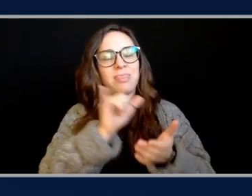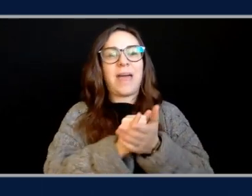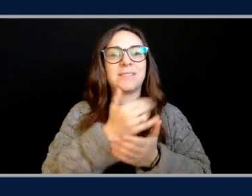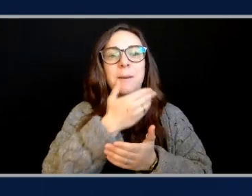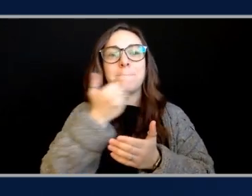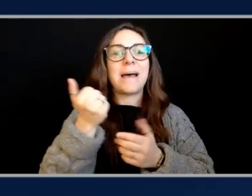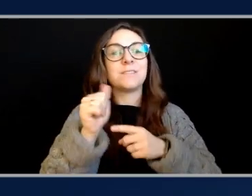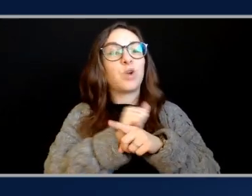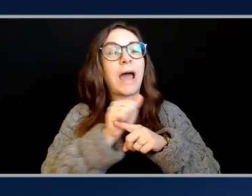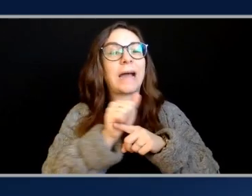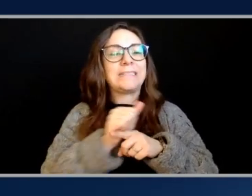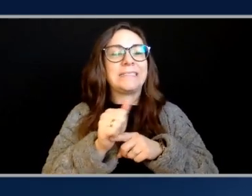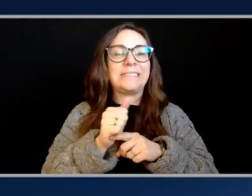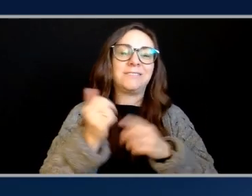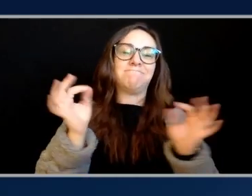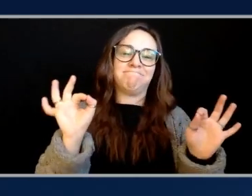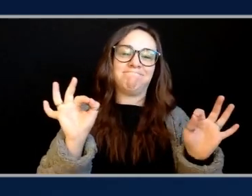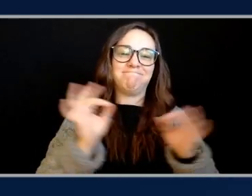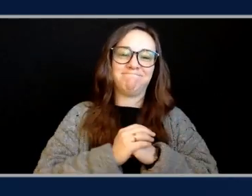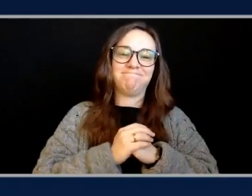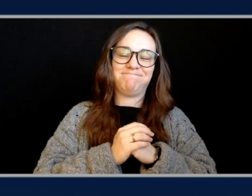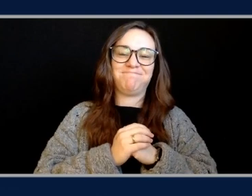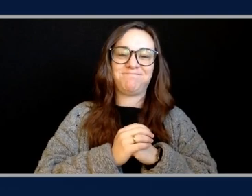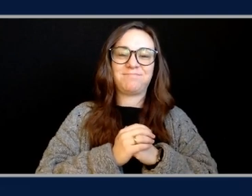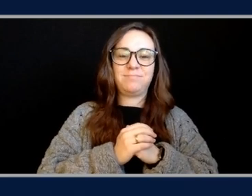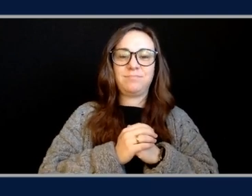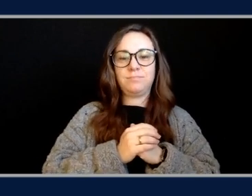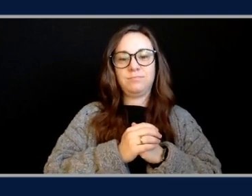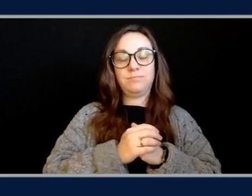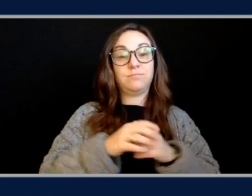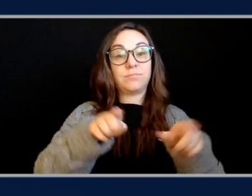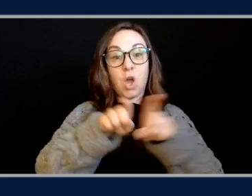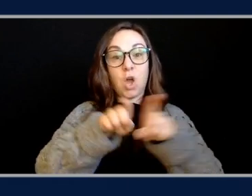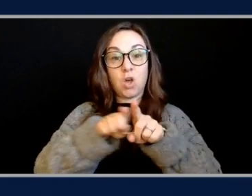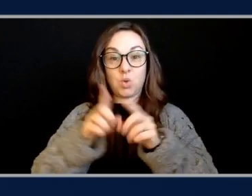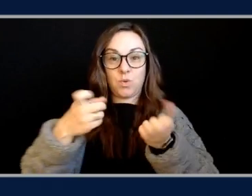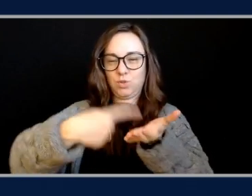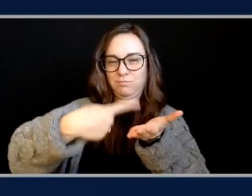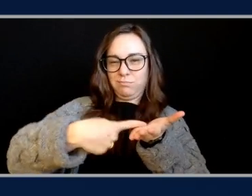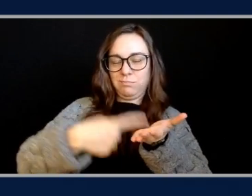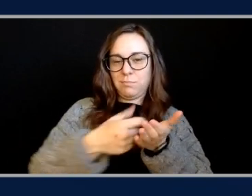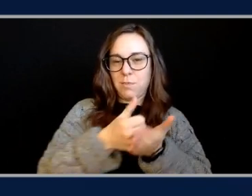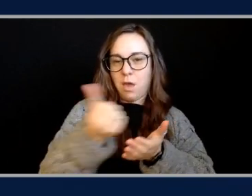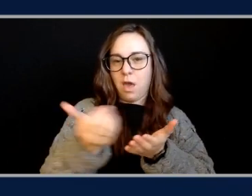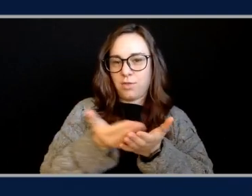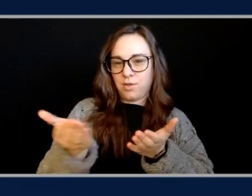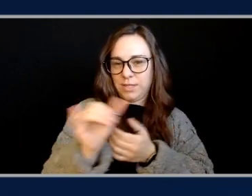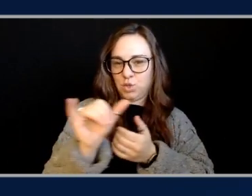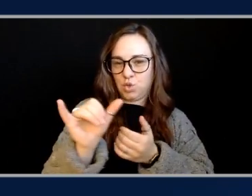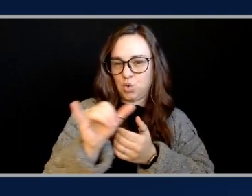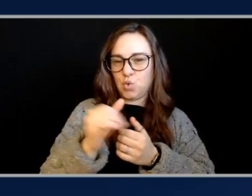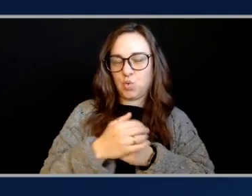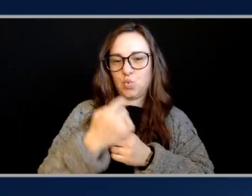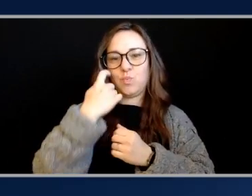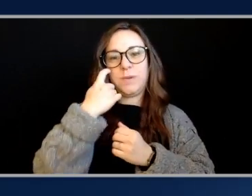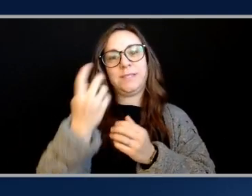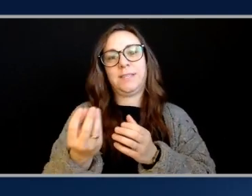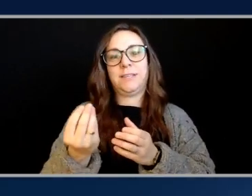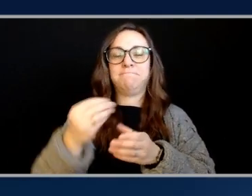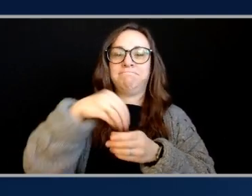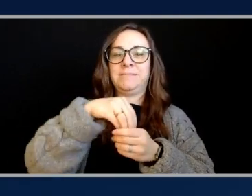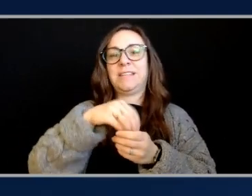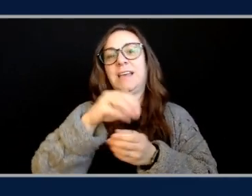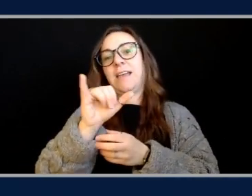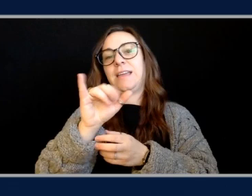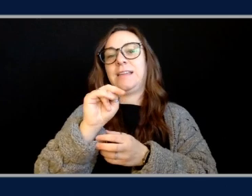Execute. Okay. I think we want to talk about some other things that we've also added into the instance finder as well. So let's showcase